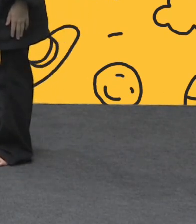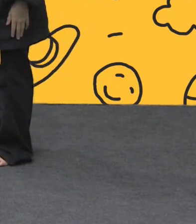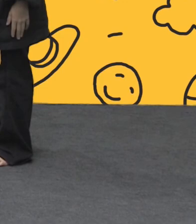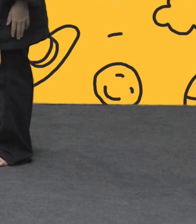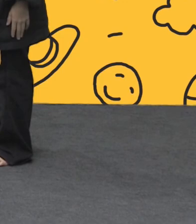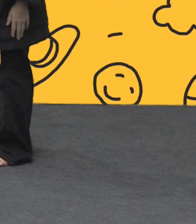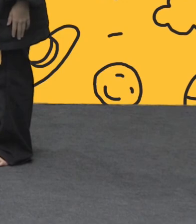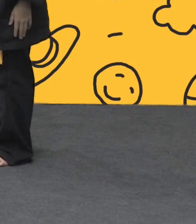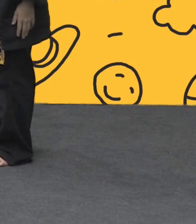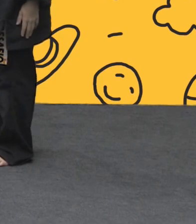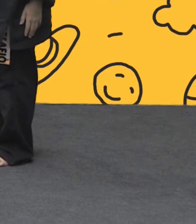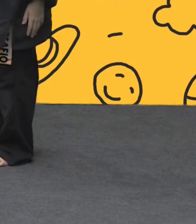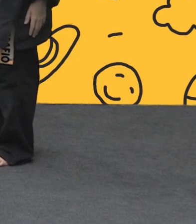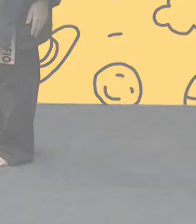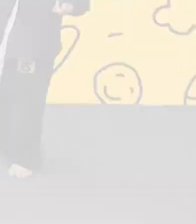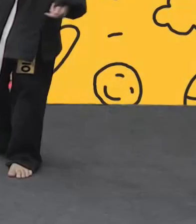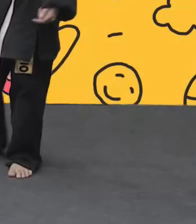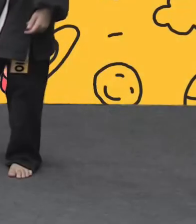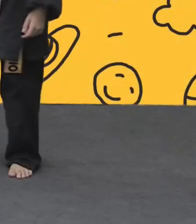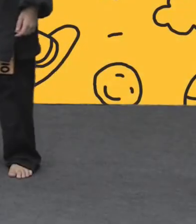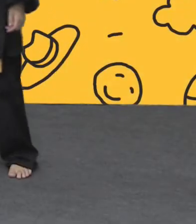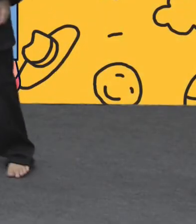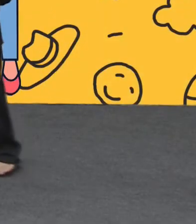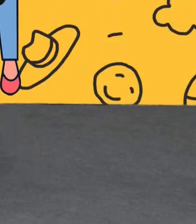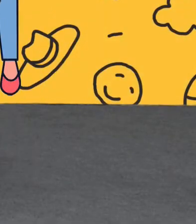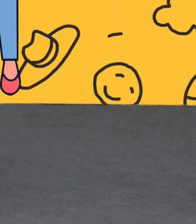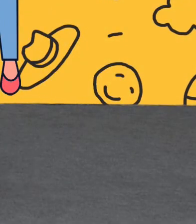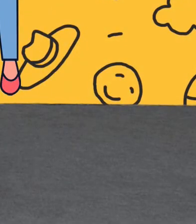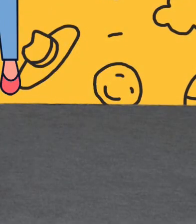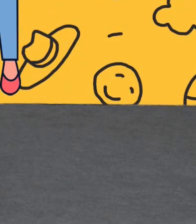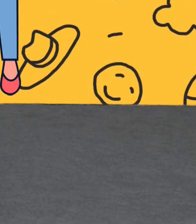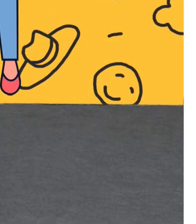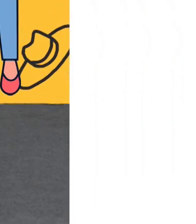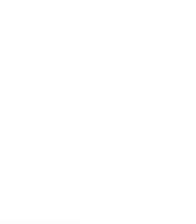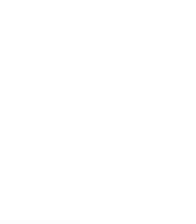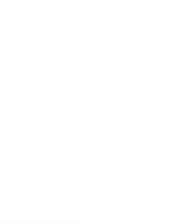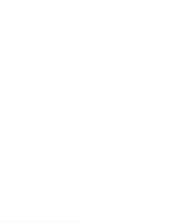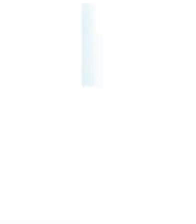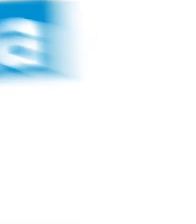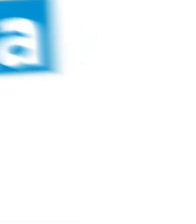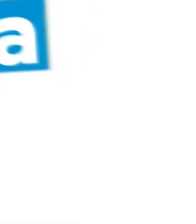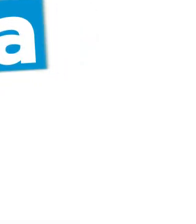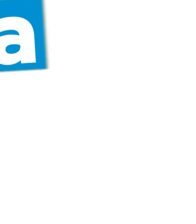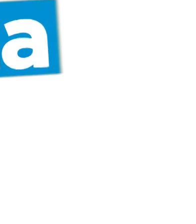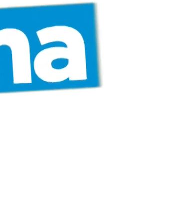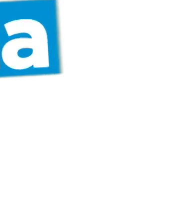ages, a vacant modern kingdom for the taking. Now that I've been doing